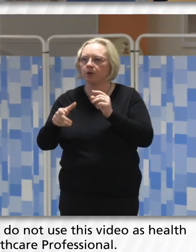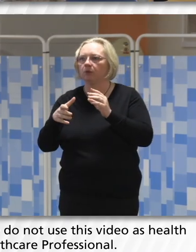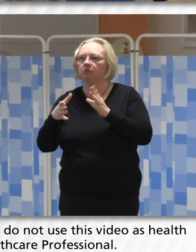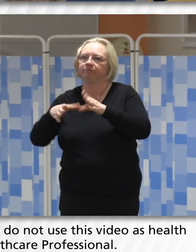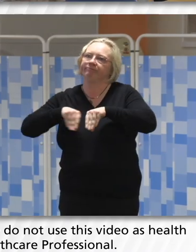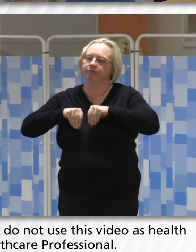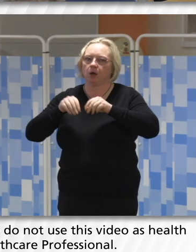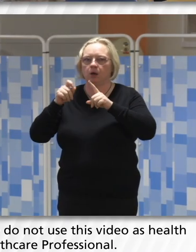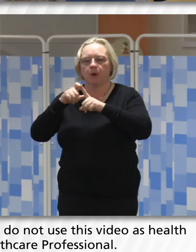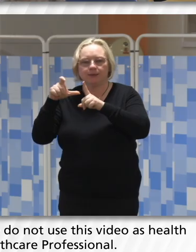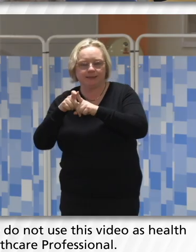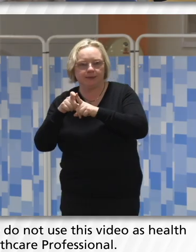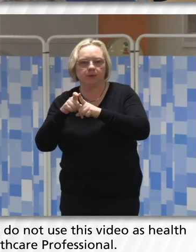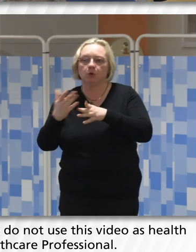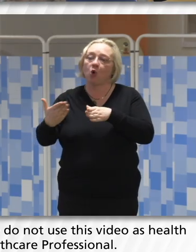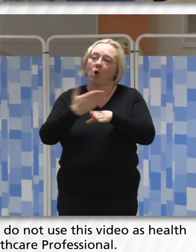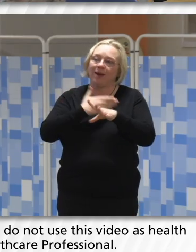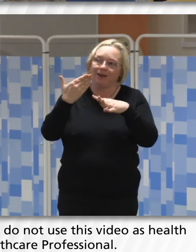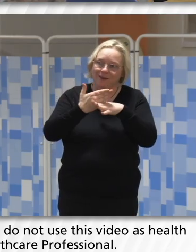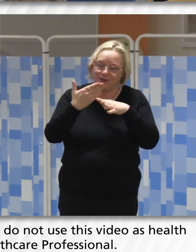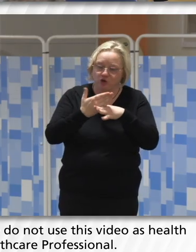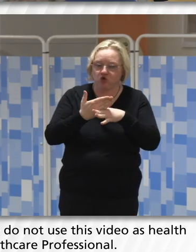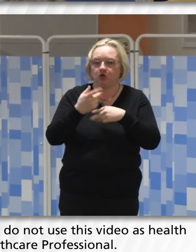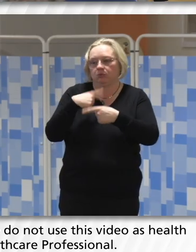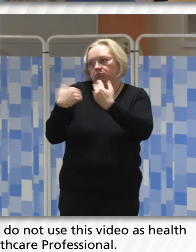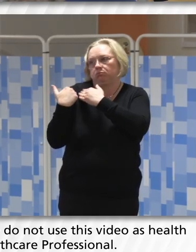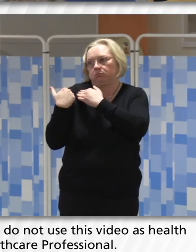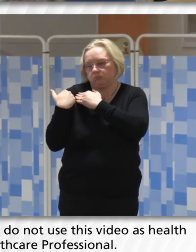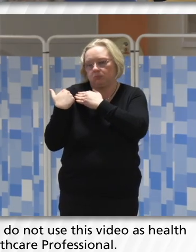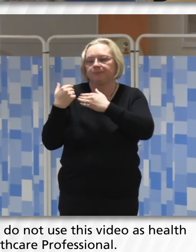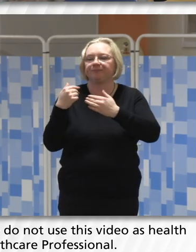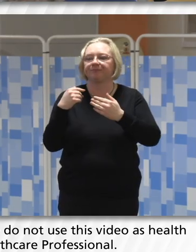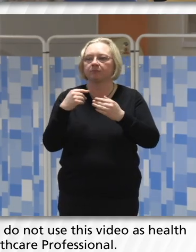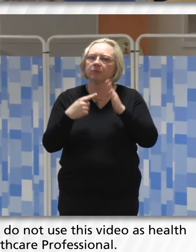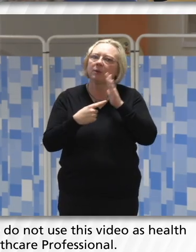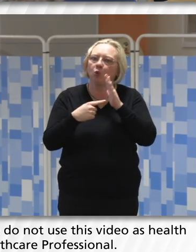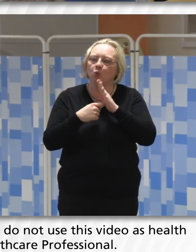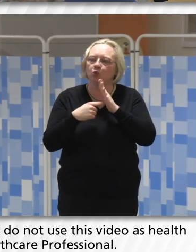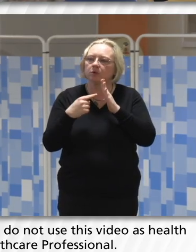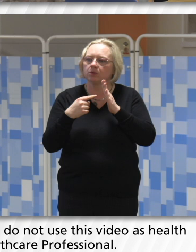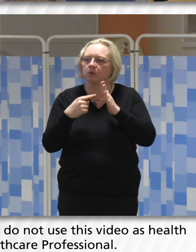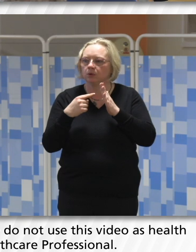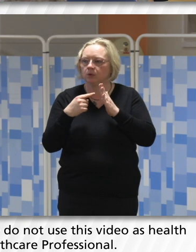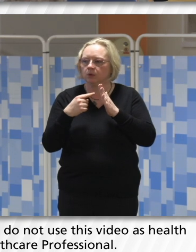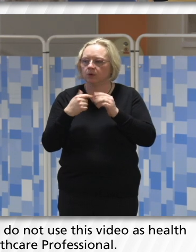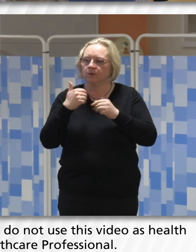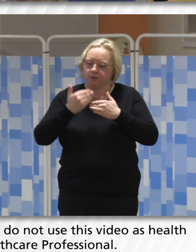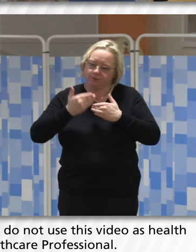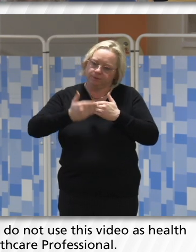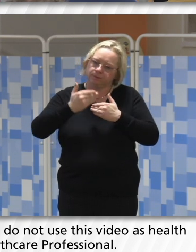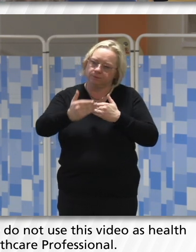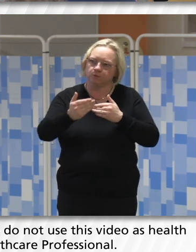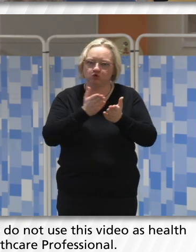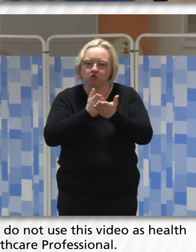settings. Early intervention, so making that first initial contact with patients is key really to following that patient with every stage of the